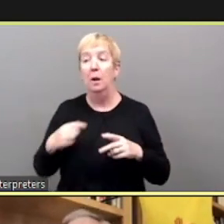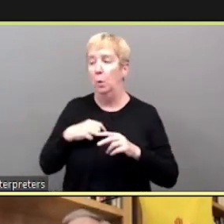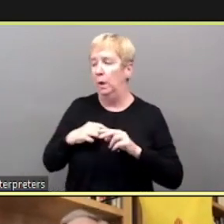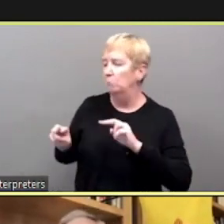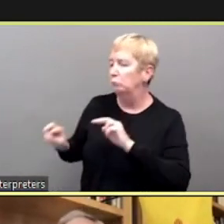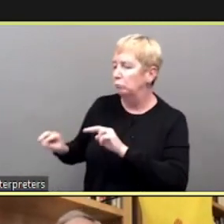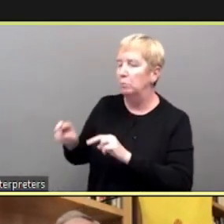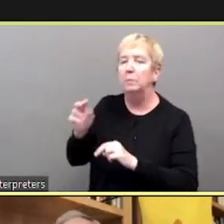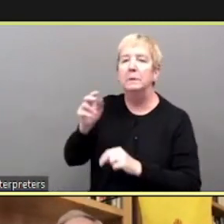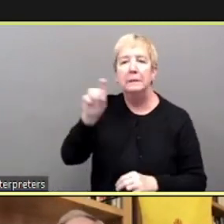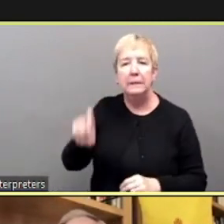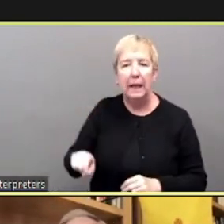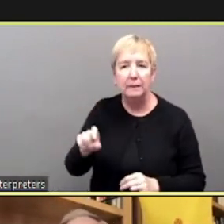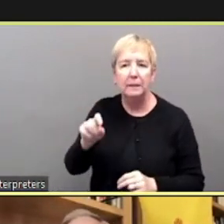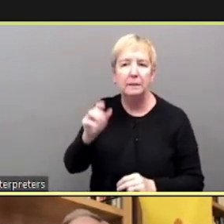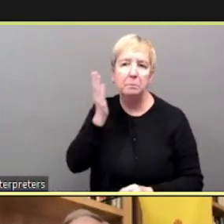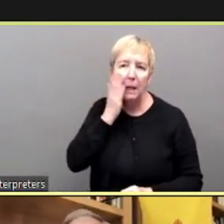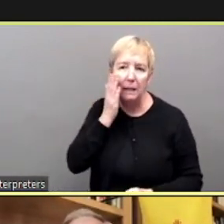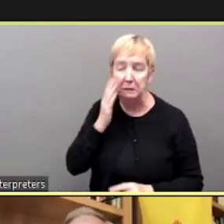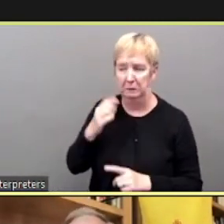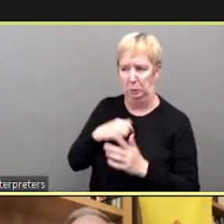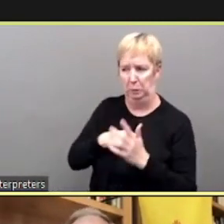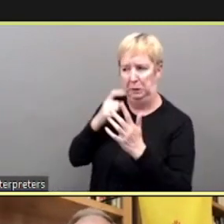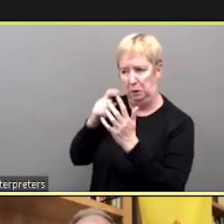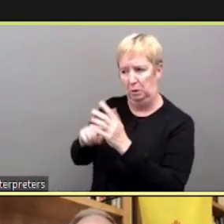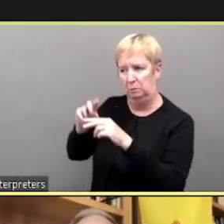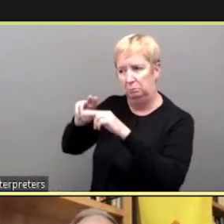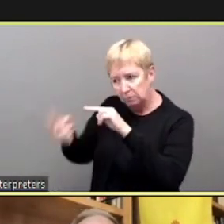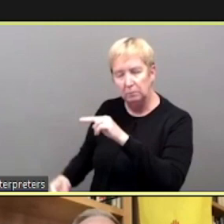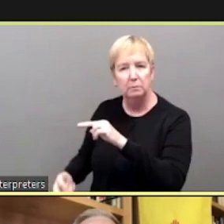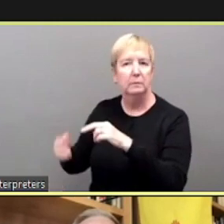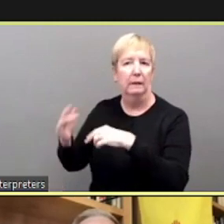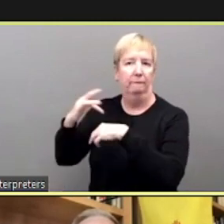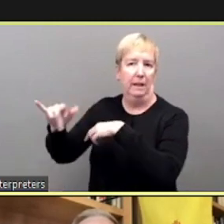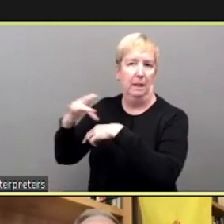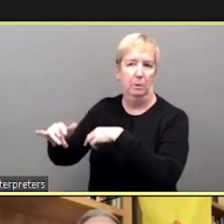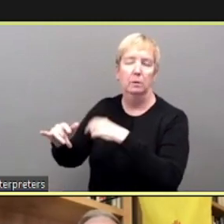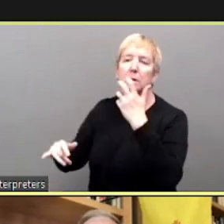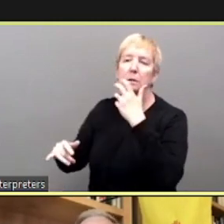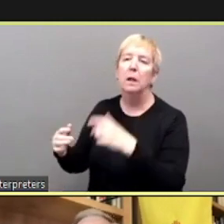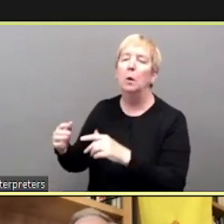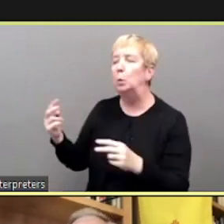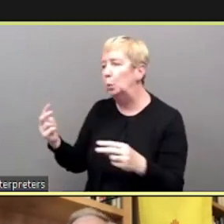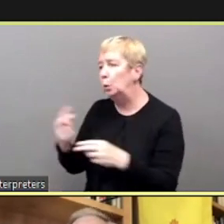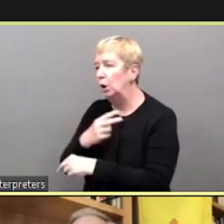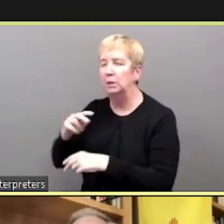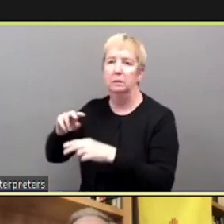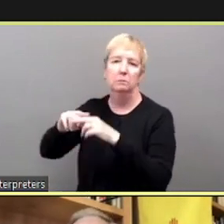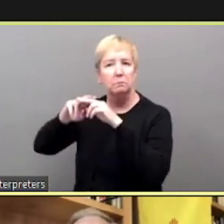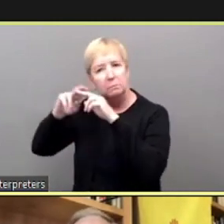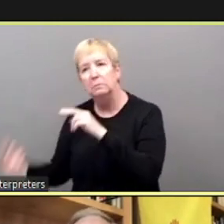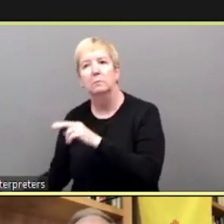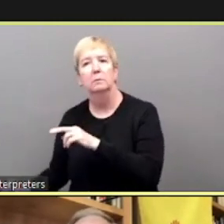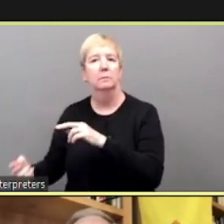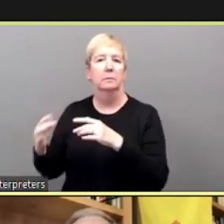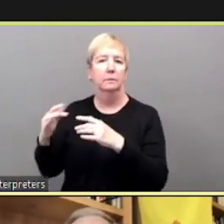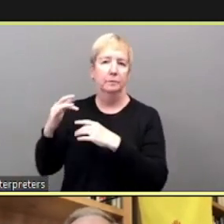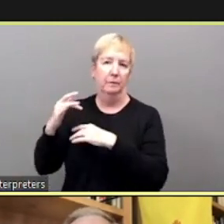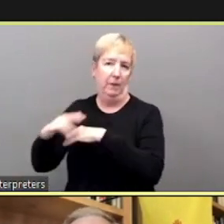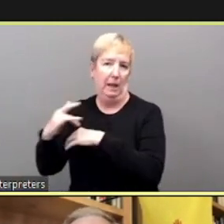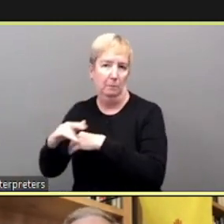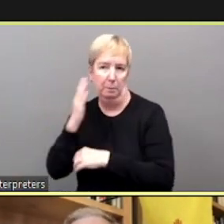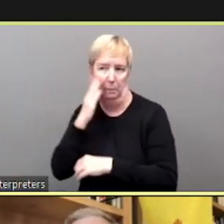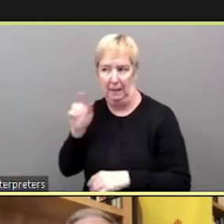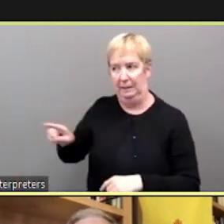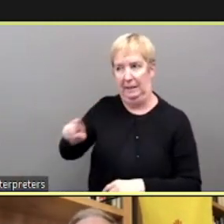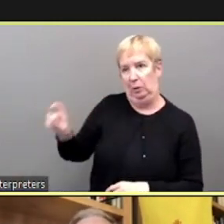those numbers, have actually dropped. Available Texas beds have dropped to an all-time low over the past couple of weeks as well. So situation is still